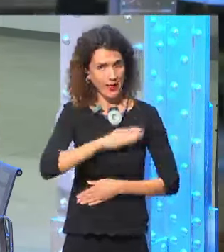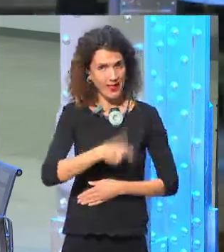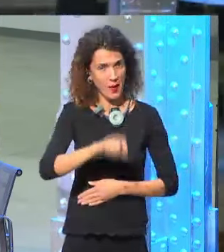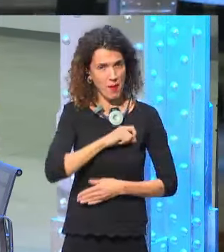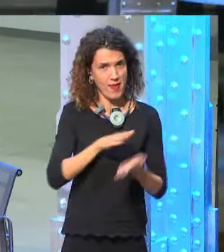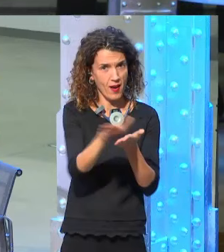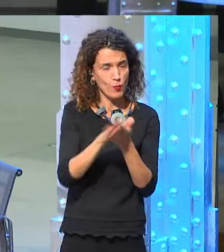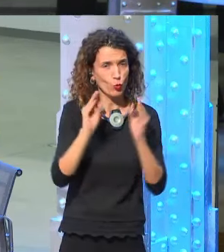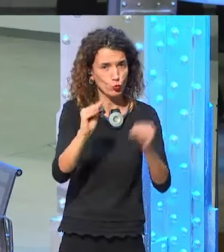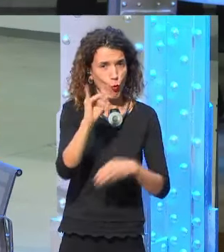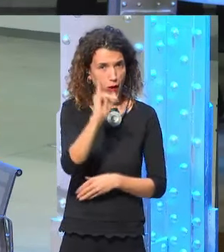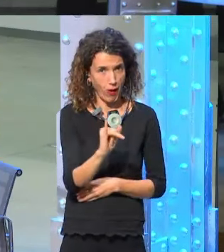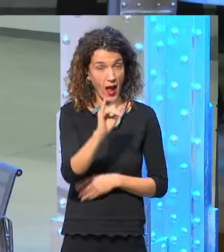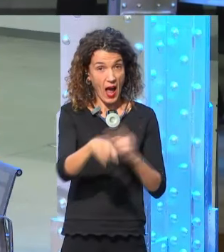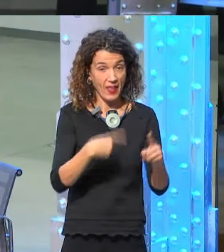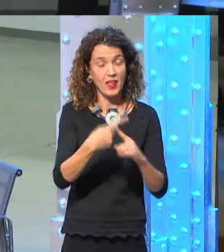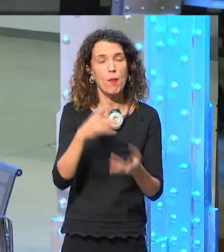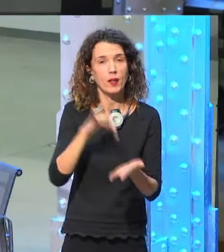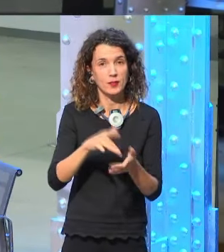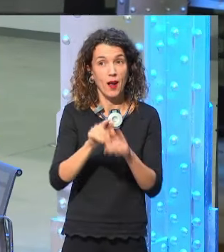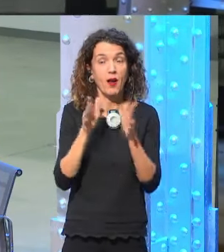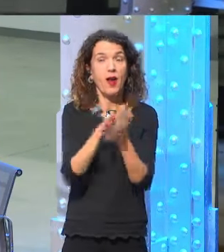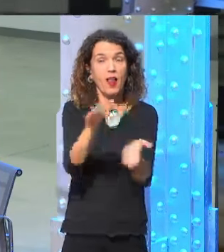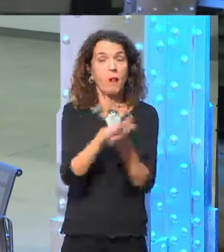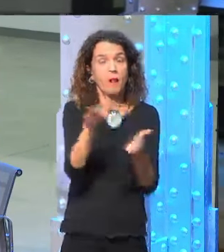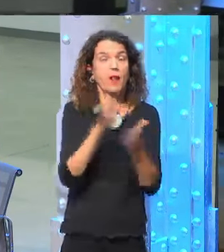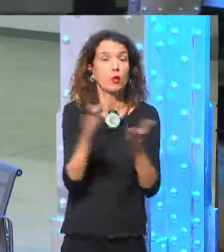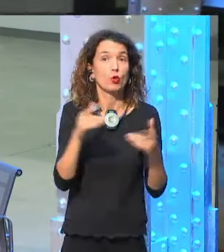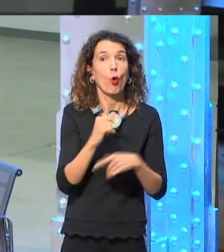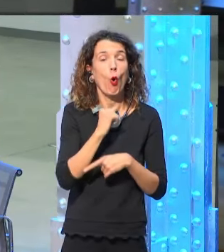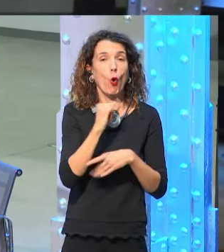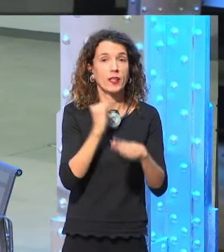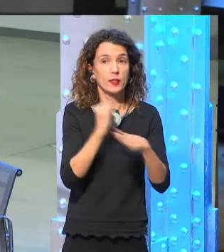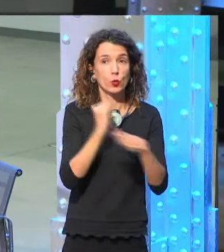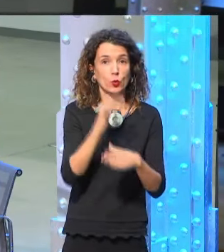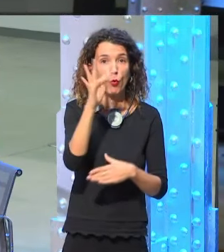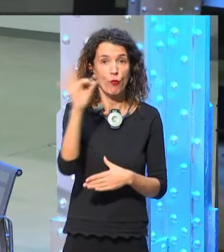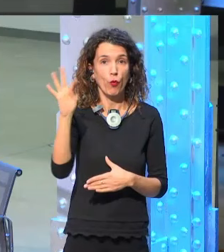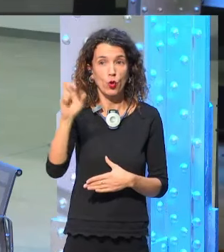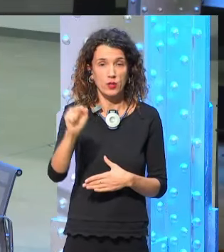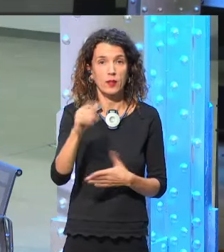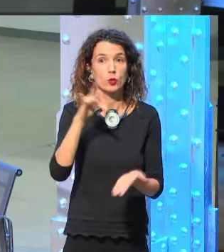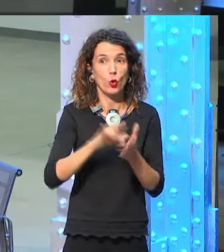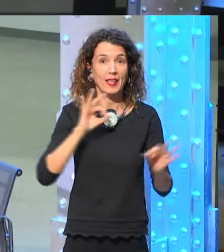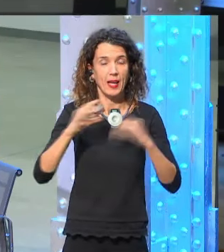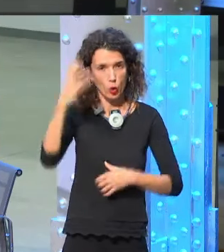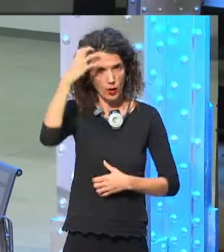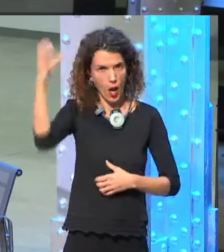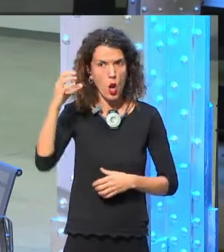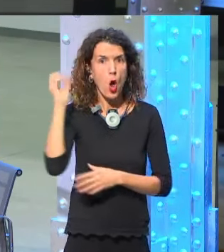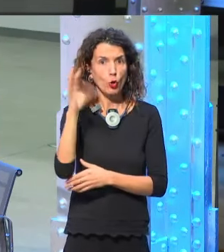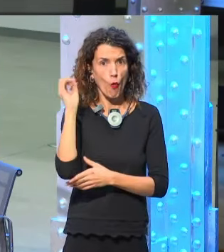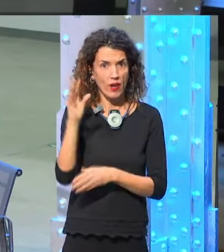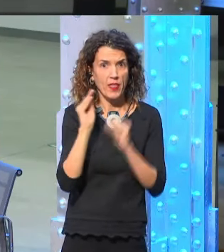will speak for us. We know him very well. We've published him here in Spain, and he was also at the Foster